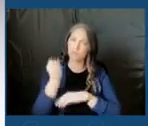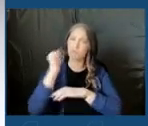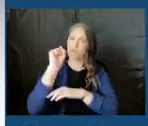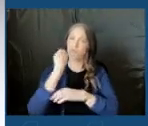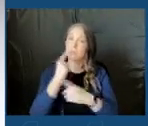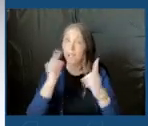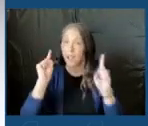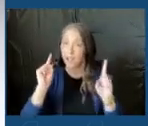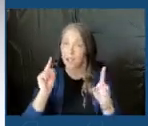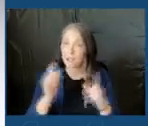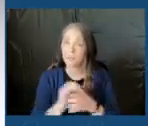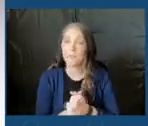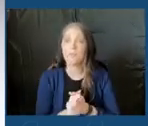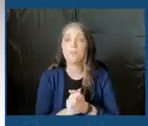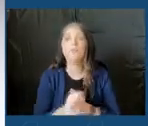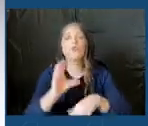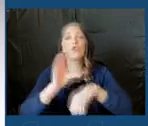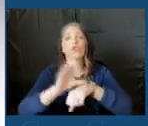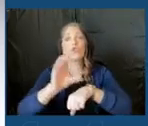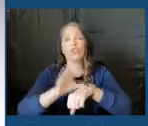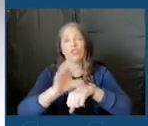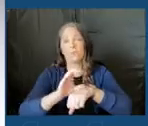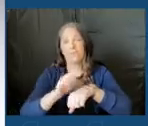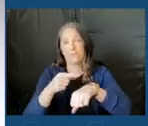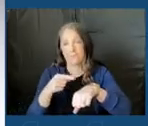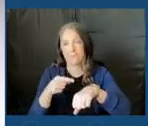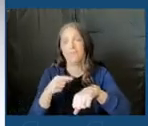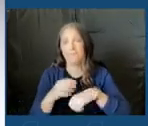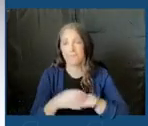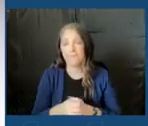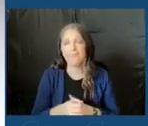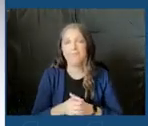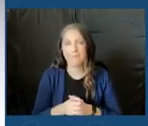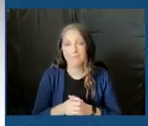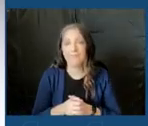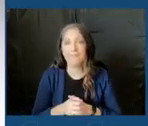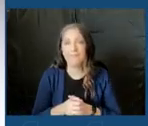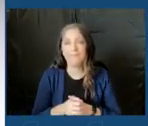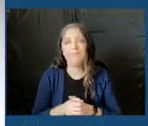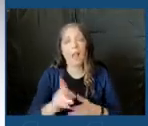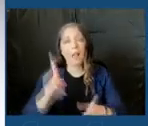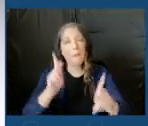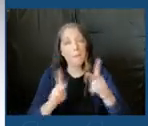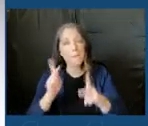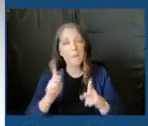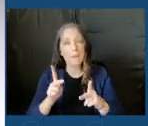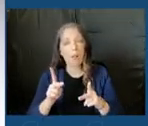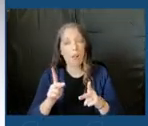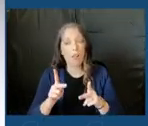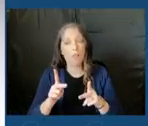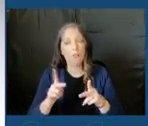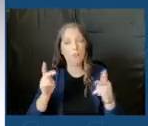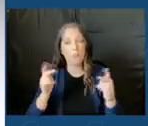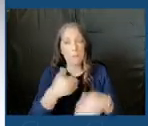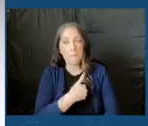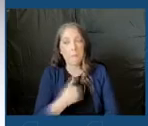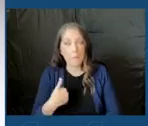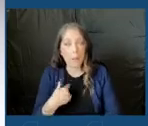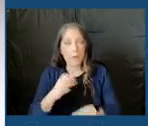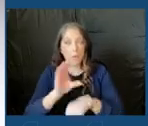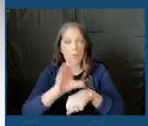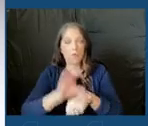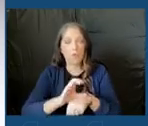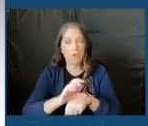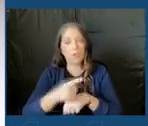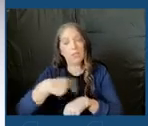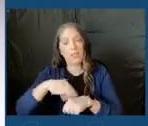because of the work of the church. It was the folk in the congregations who convinced their neighbors, this is the time, this is the